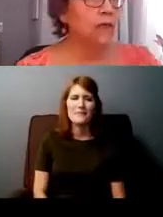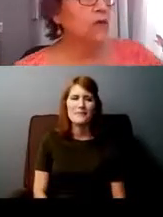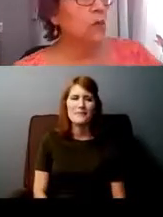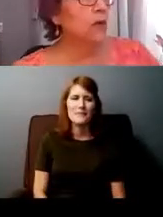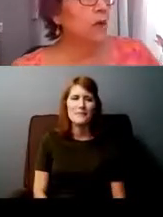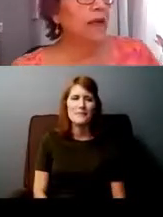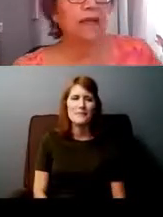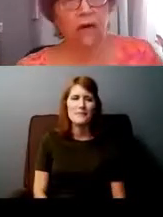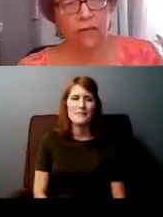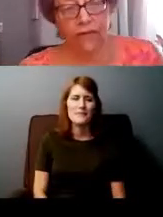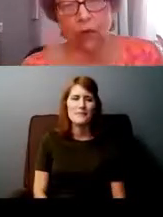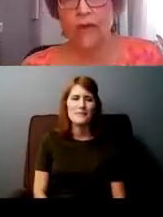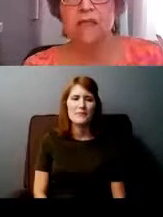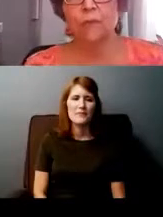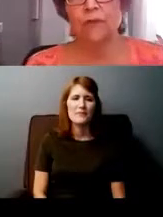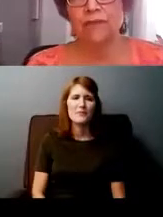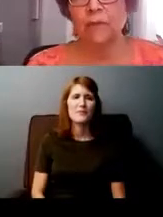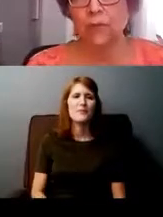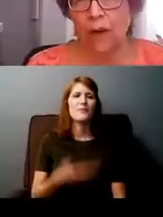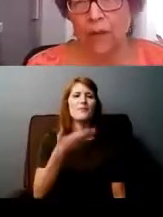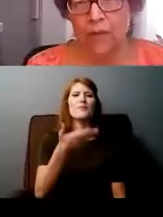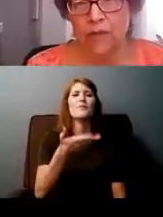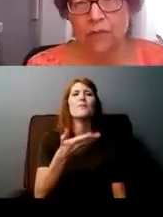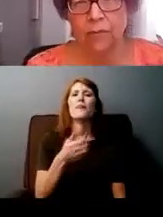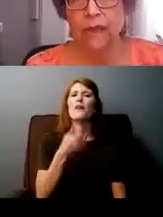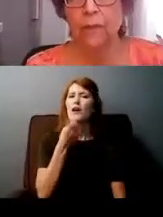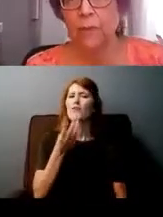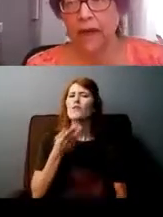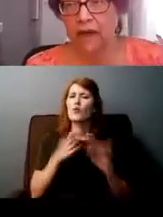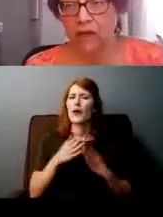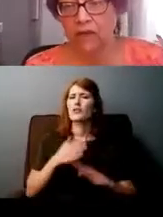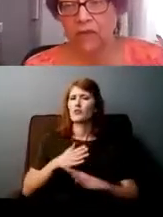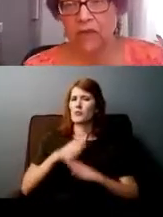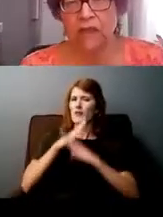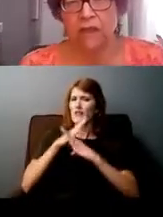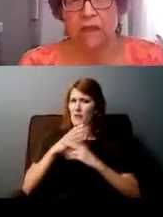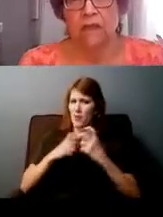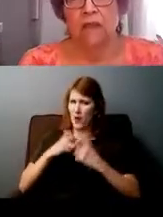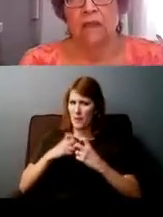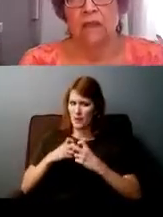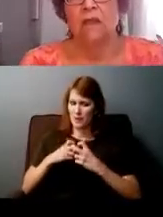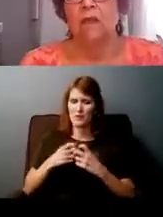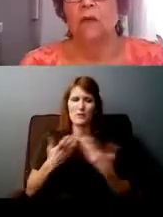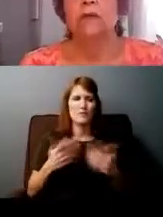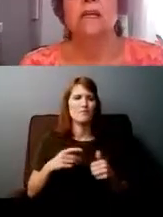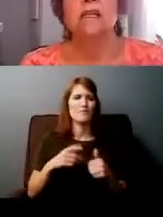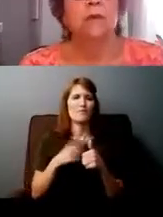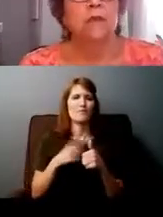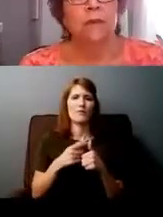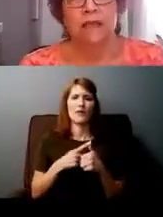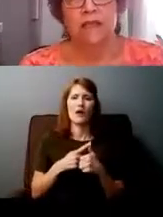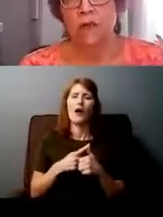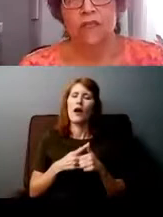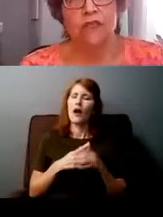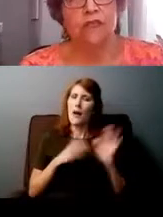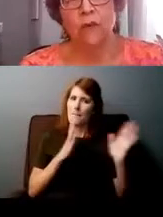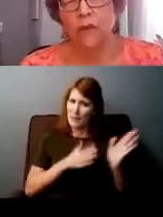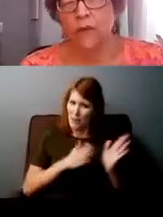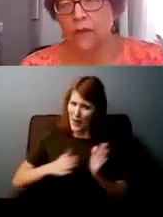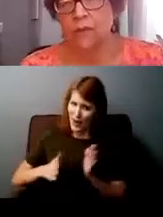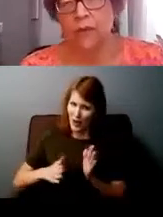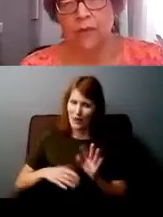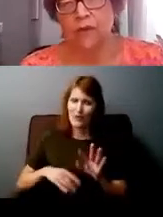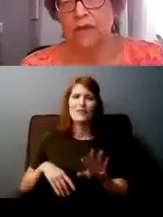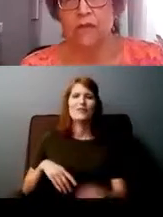So here's one way, or a few ways to prevent problems. Be prepared. Oh, please, please, please, don't just agree